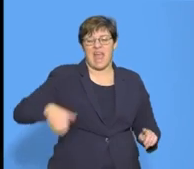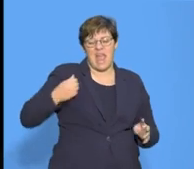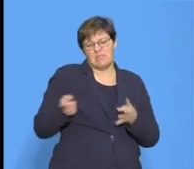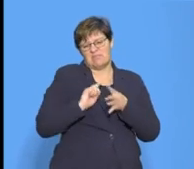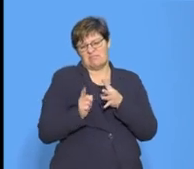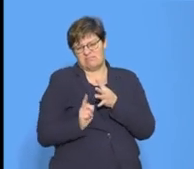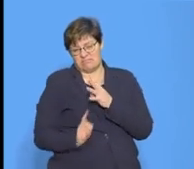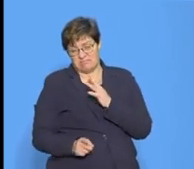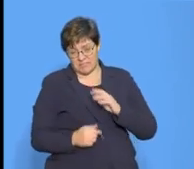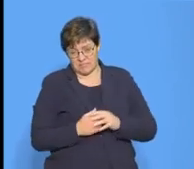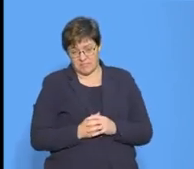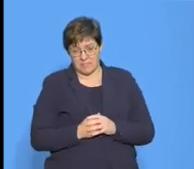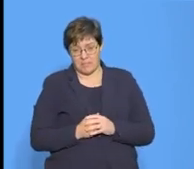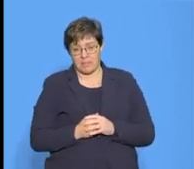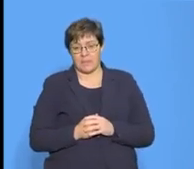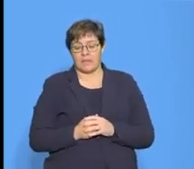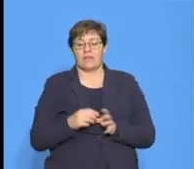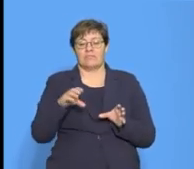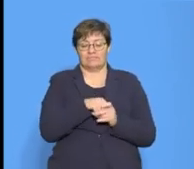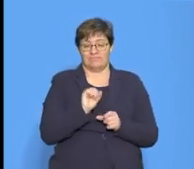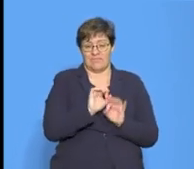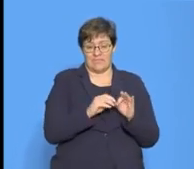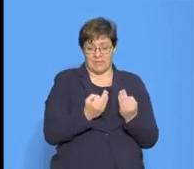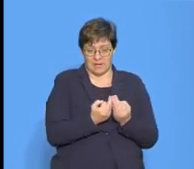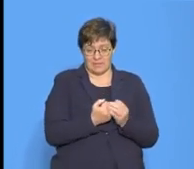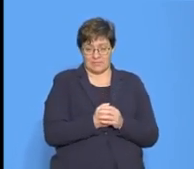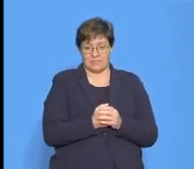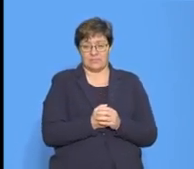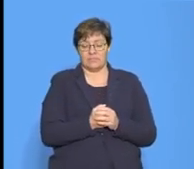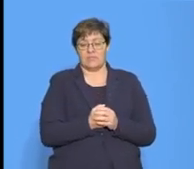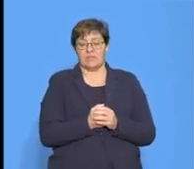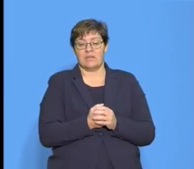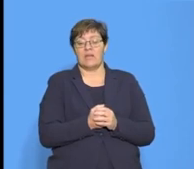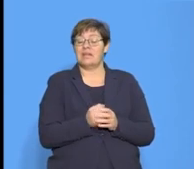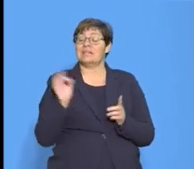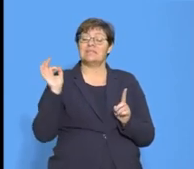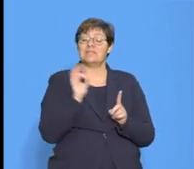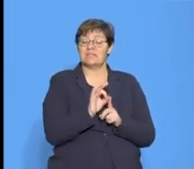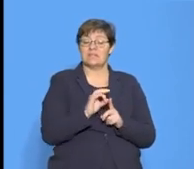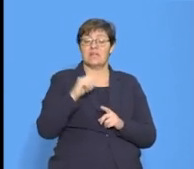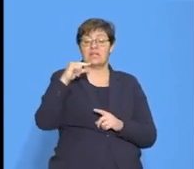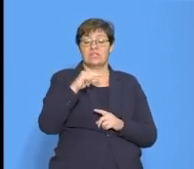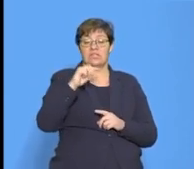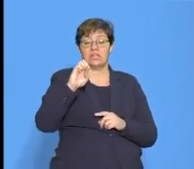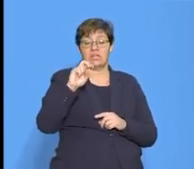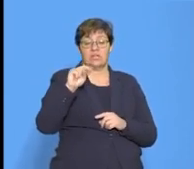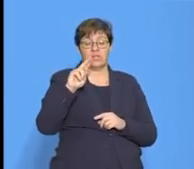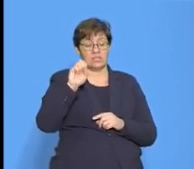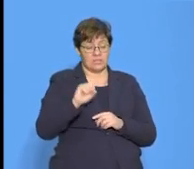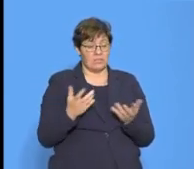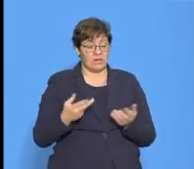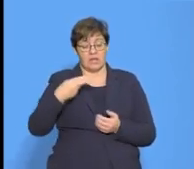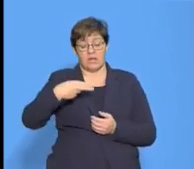humans, chimpanzees, gorillas, and orangutans that belong in this family. And then specifically our